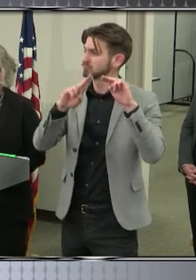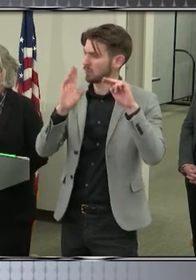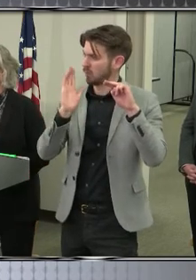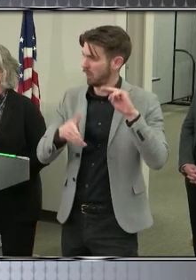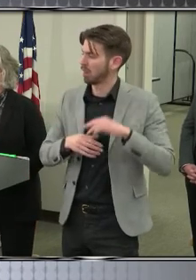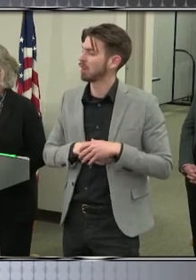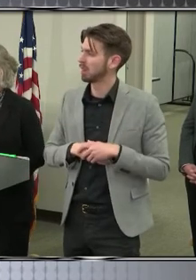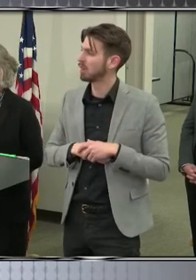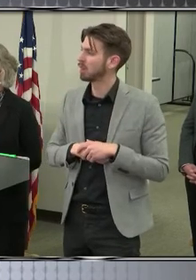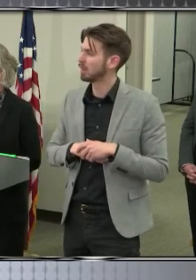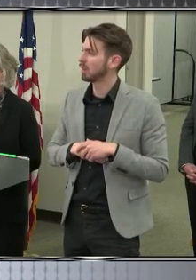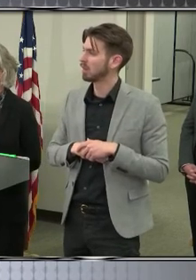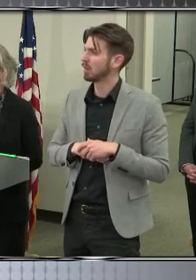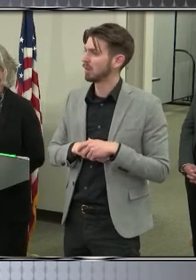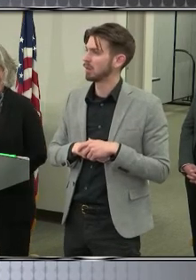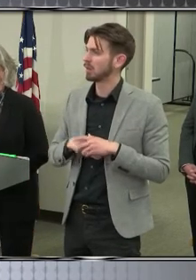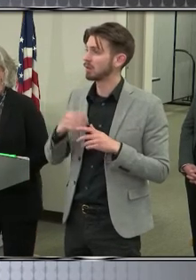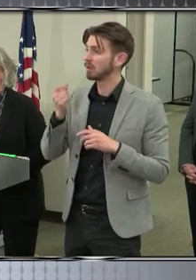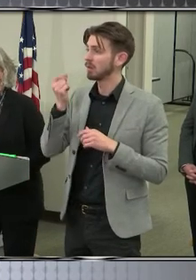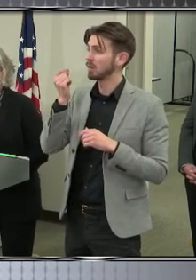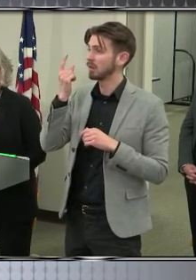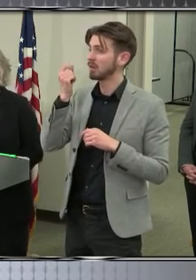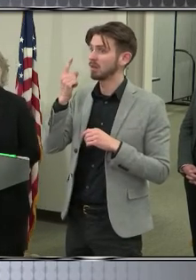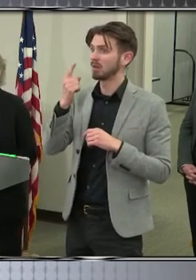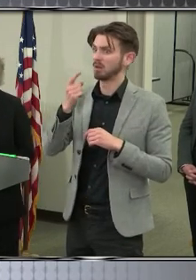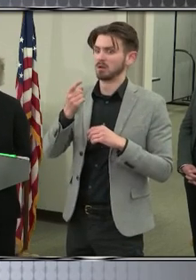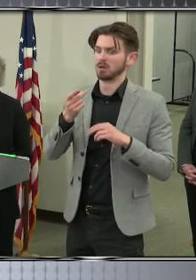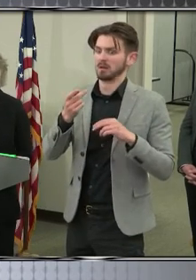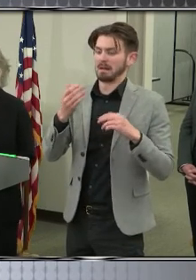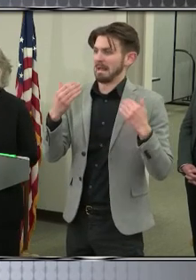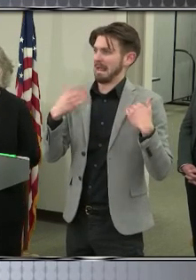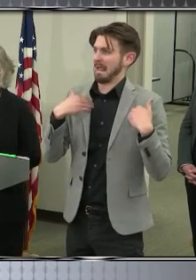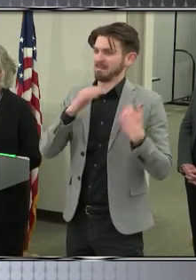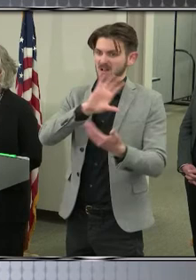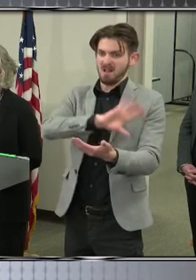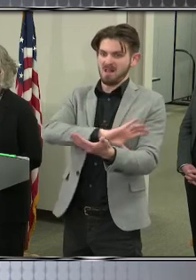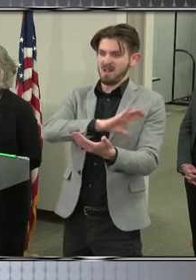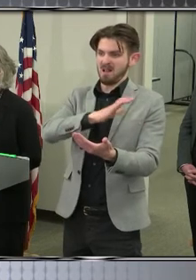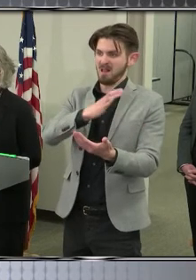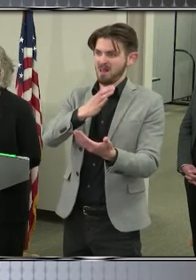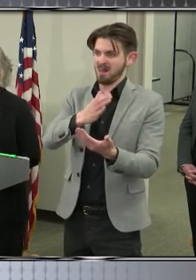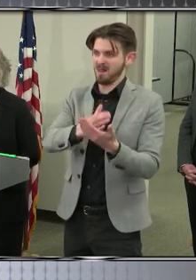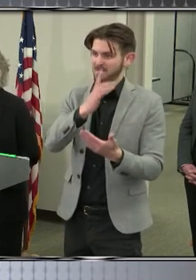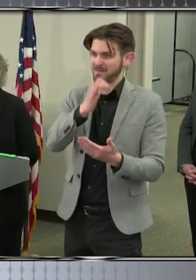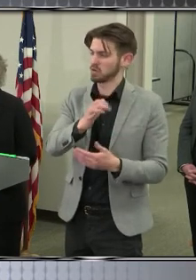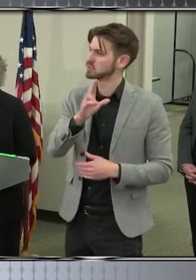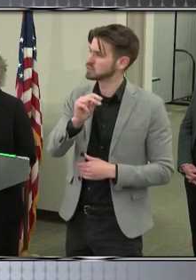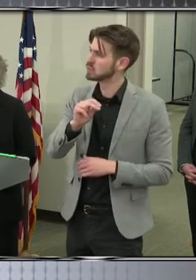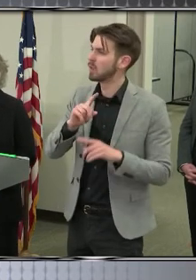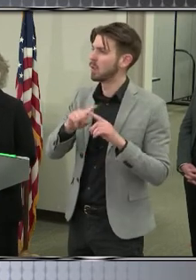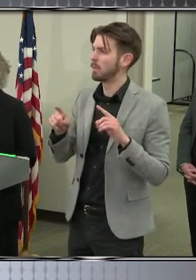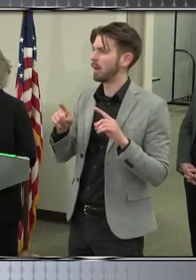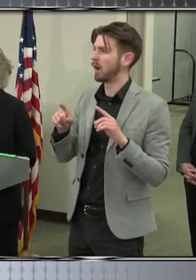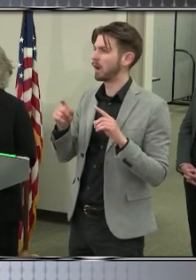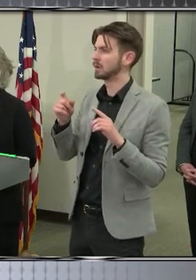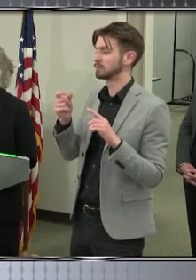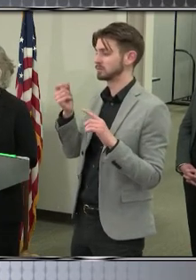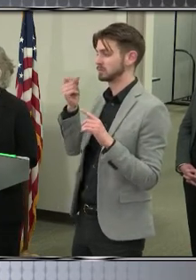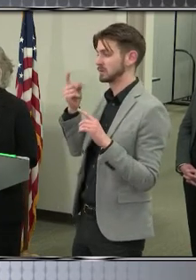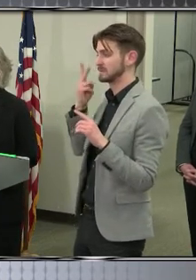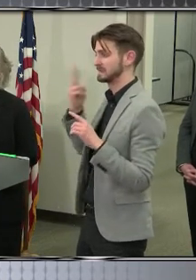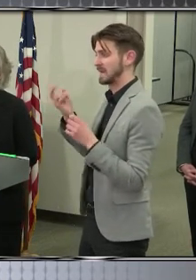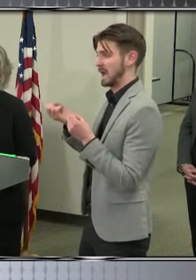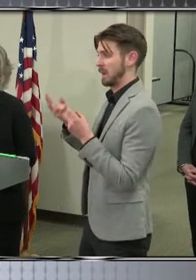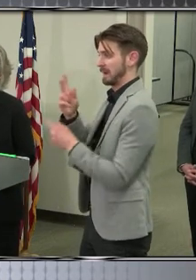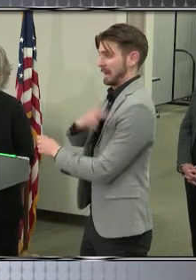not an unlimited resource, so we still are using clinical acumen as we decide on our patients that